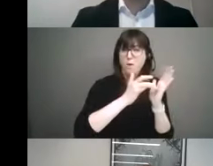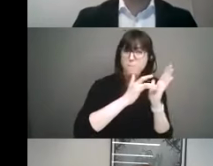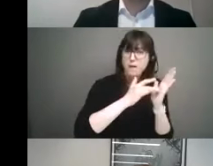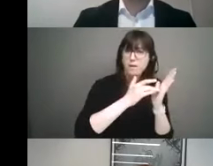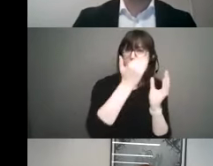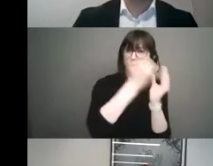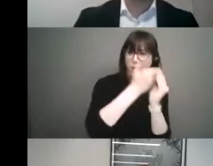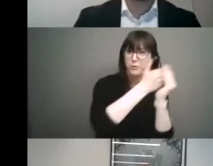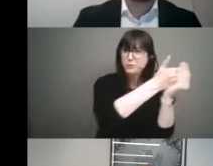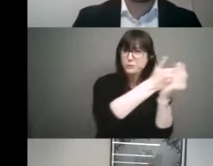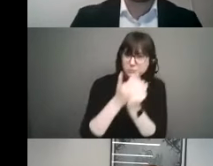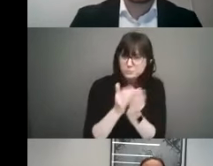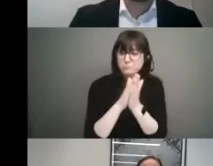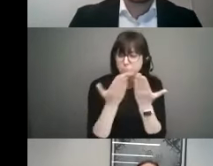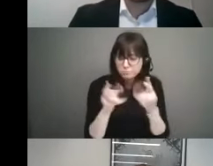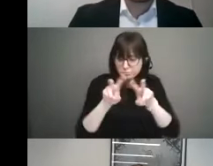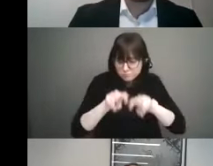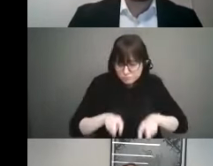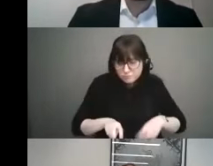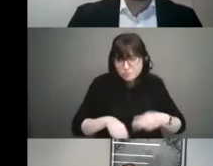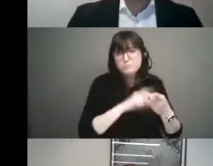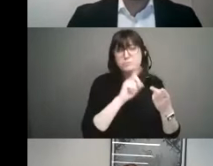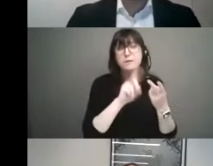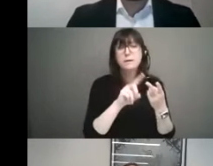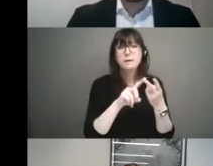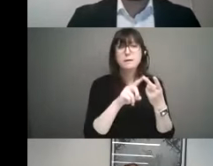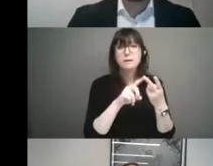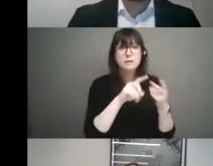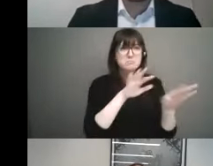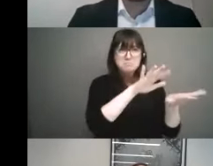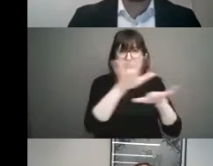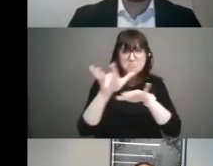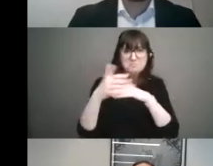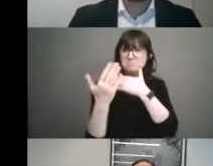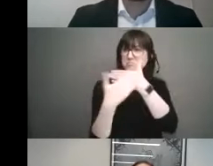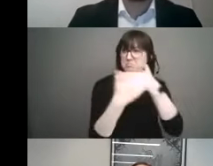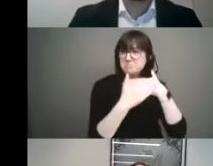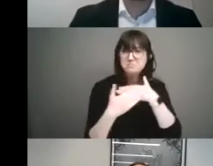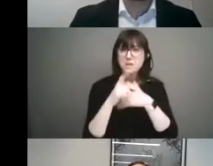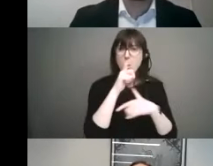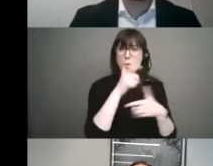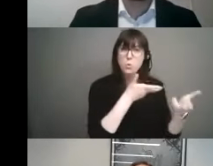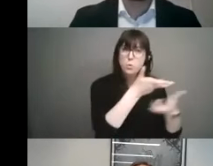they need in doing that assessment and getting authority or direction to talk to